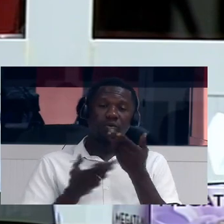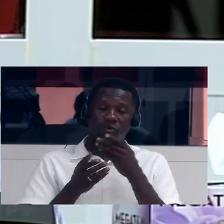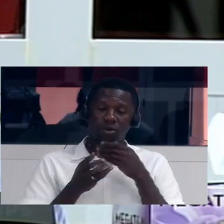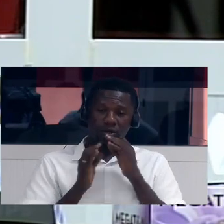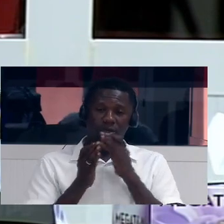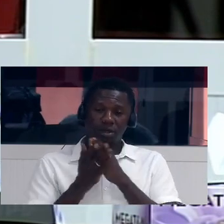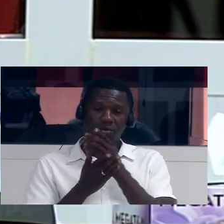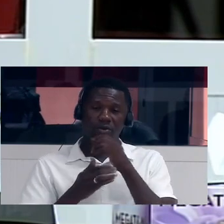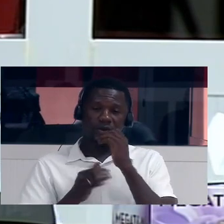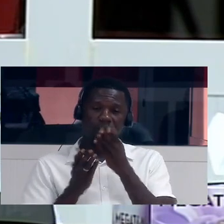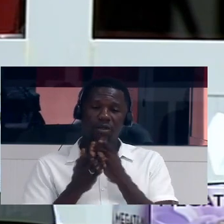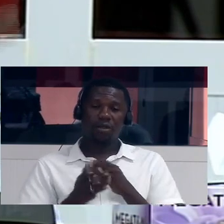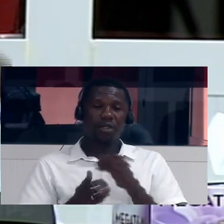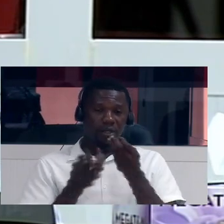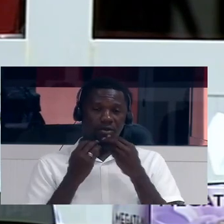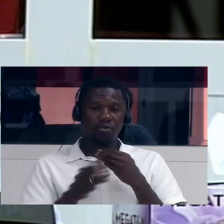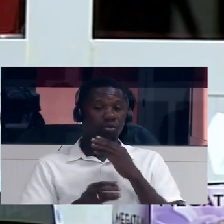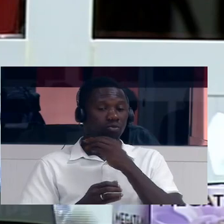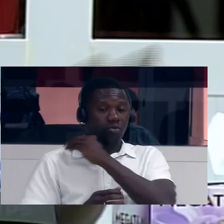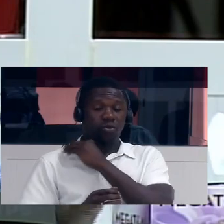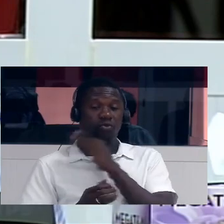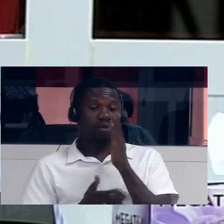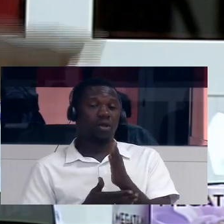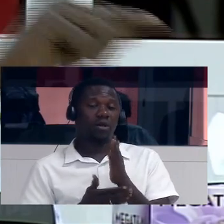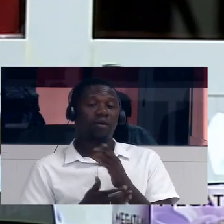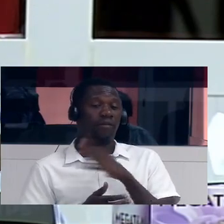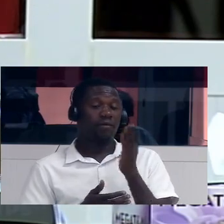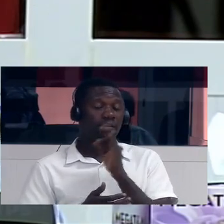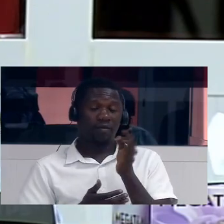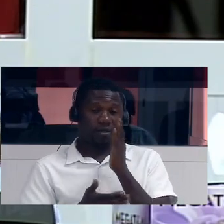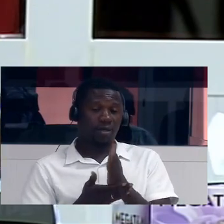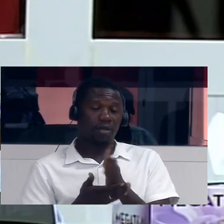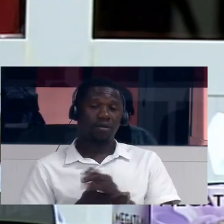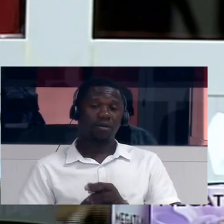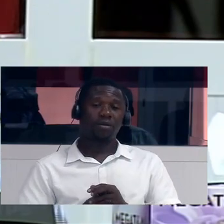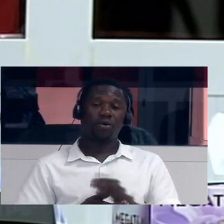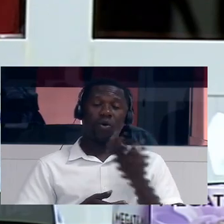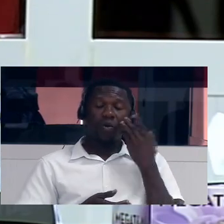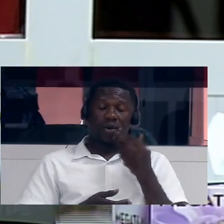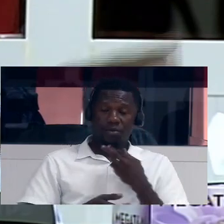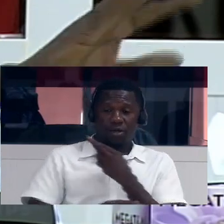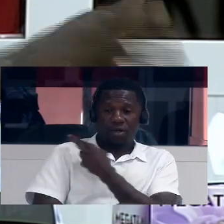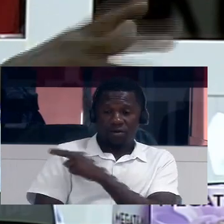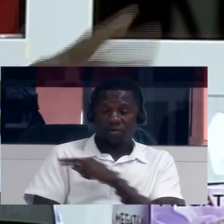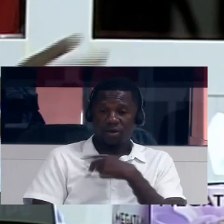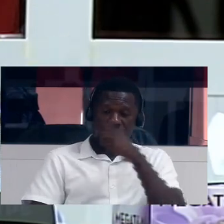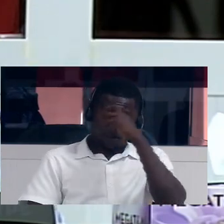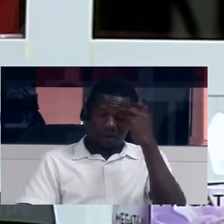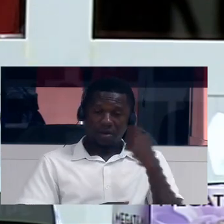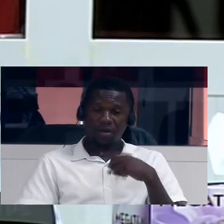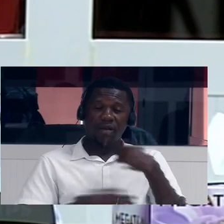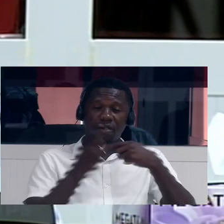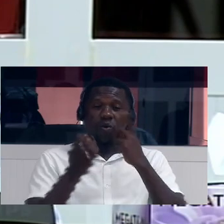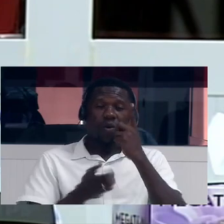to me, "Boss, you are right. You are very right." I said, "Okay." When I was relieved of my duties, barely 1 month